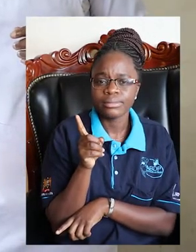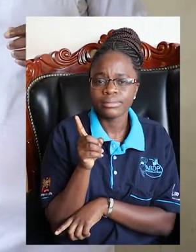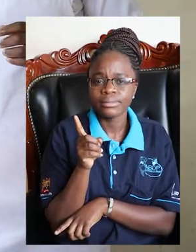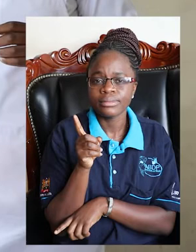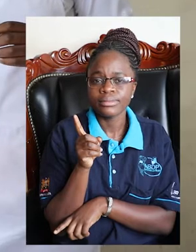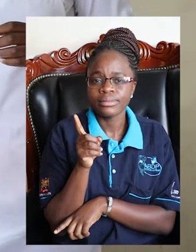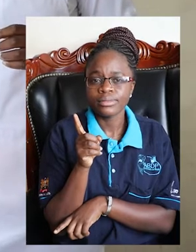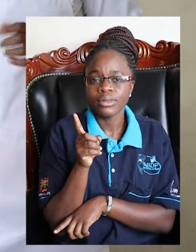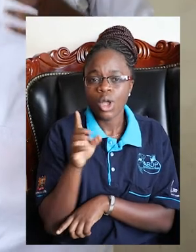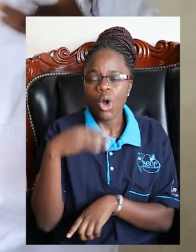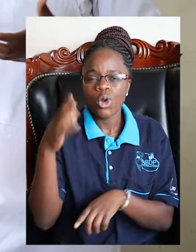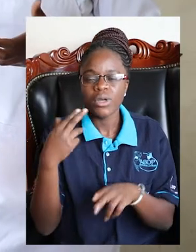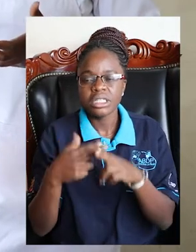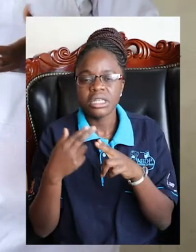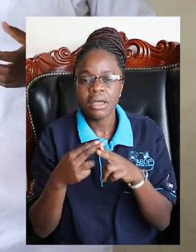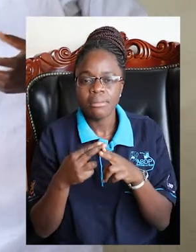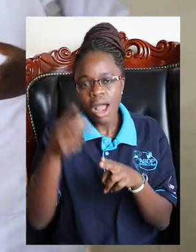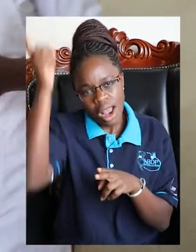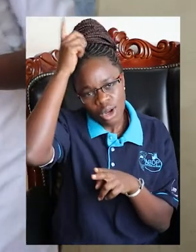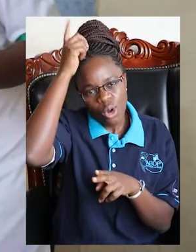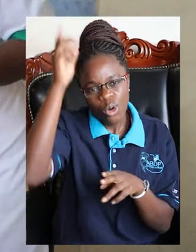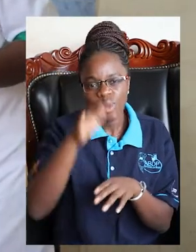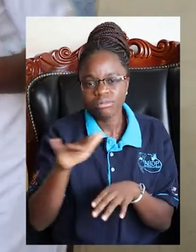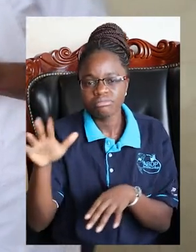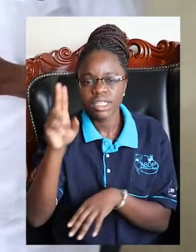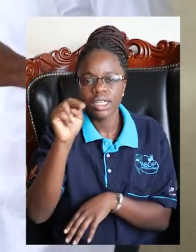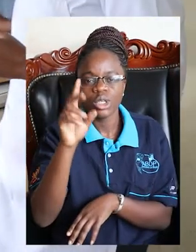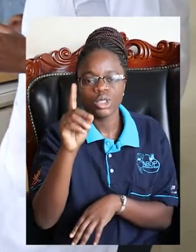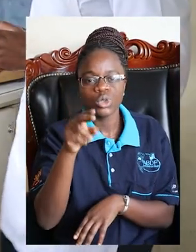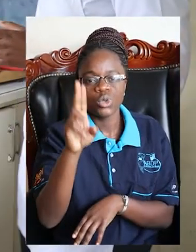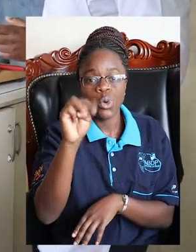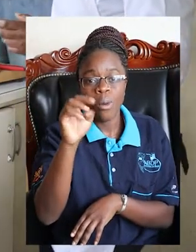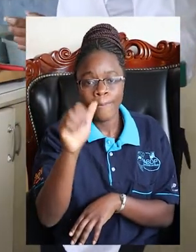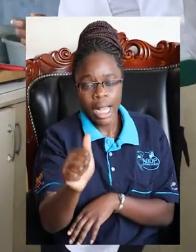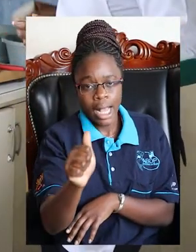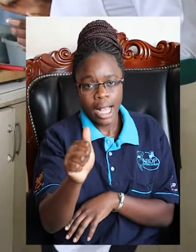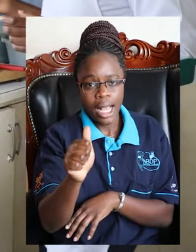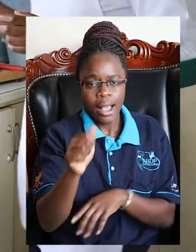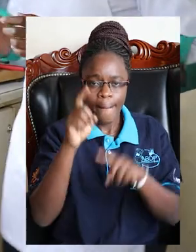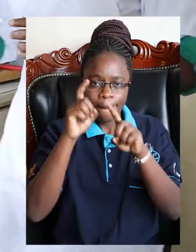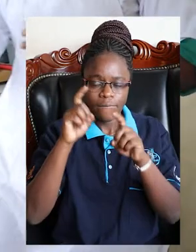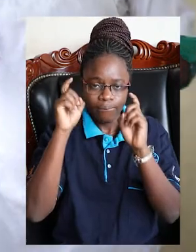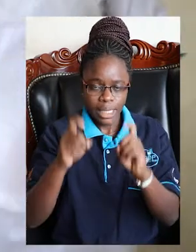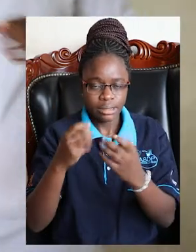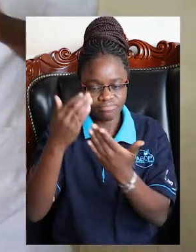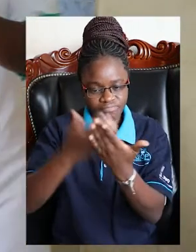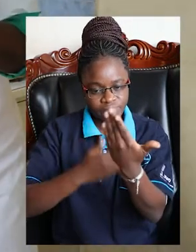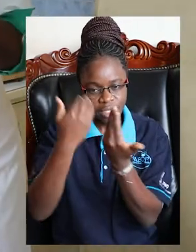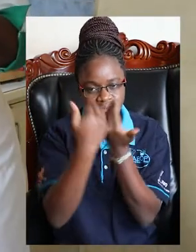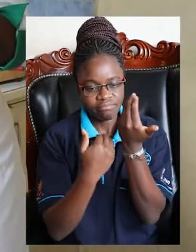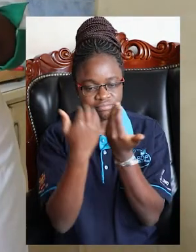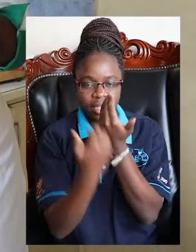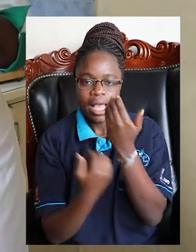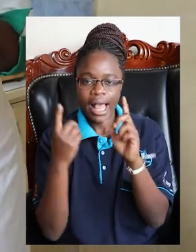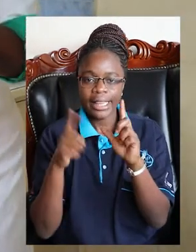Arrowroot, you shall call it ndumba, and then you will require the, if you have to peel it so that